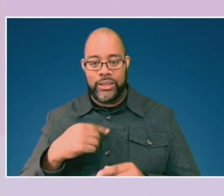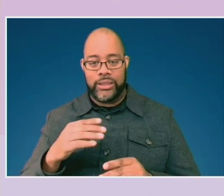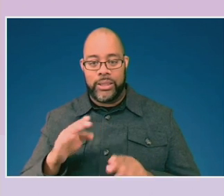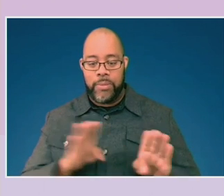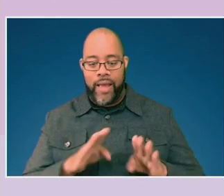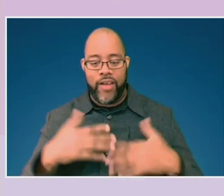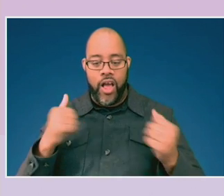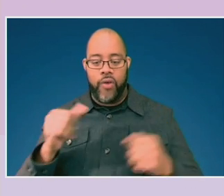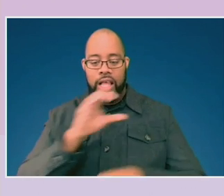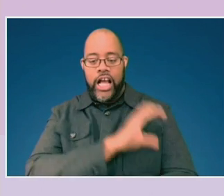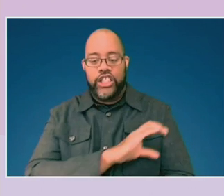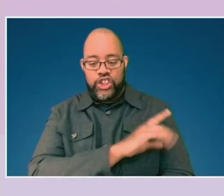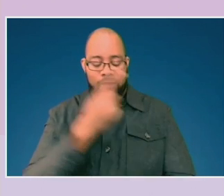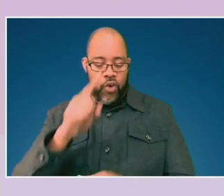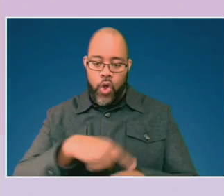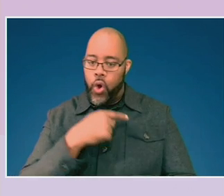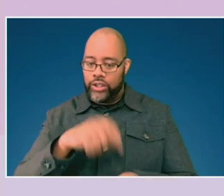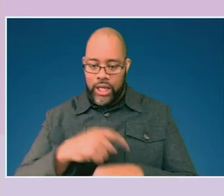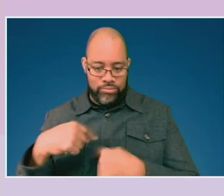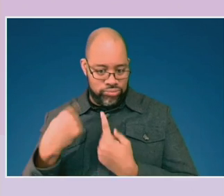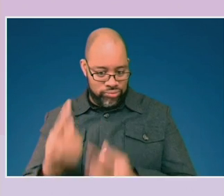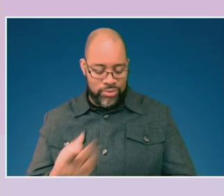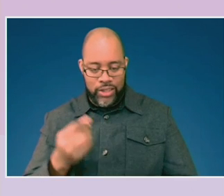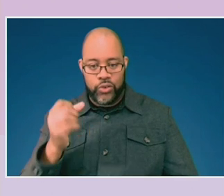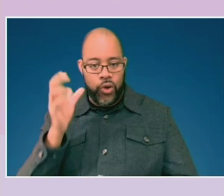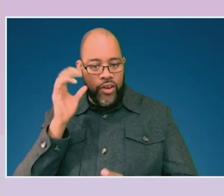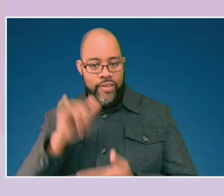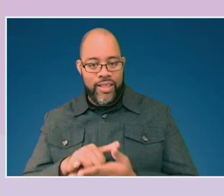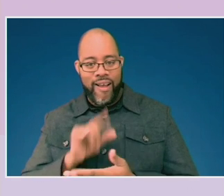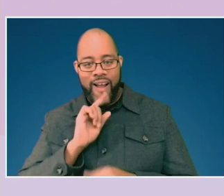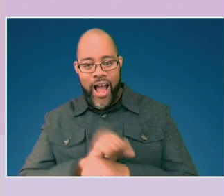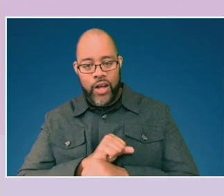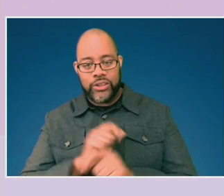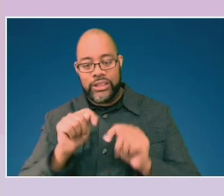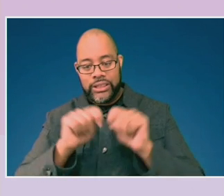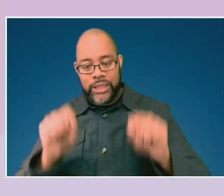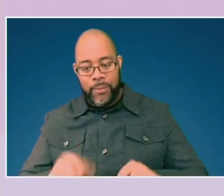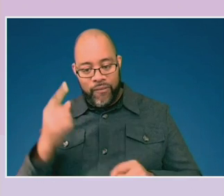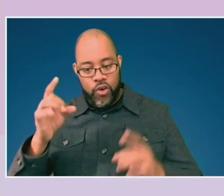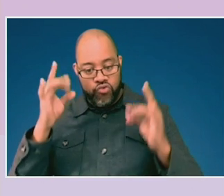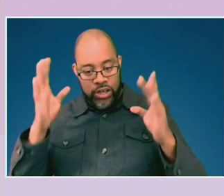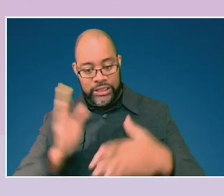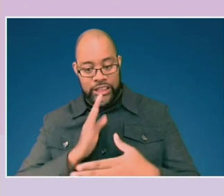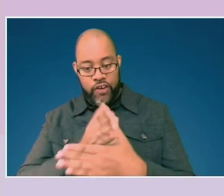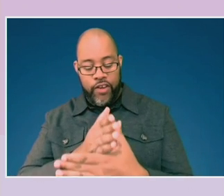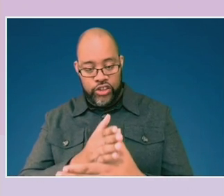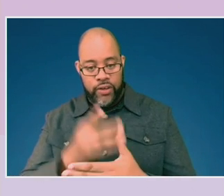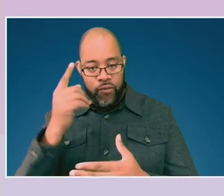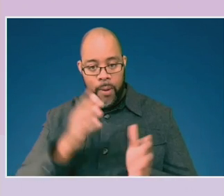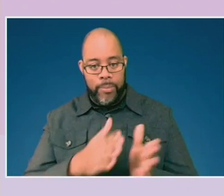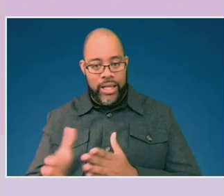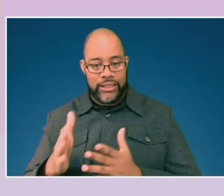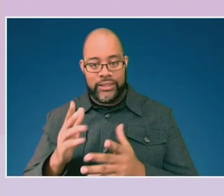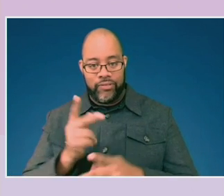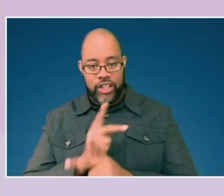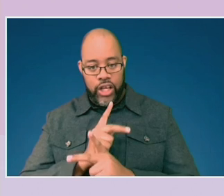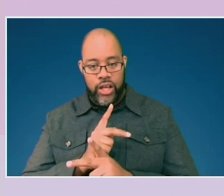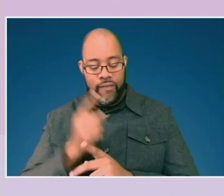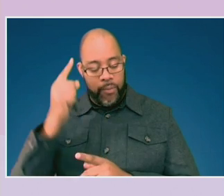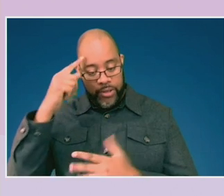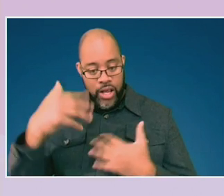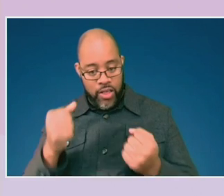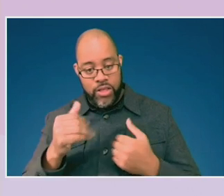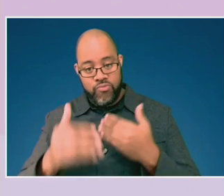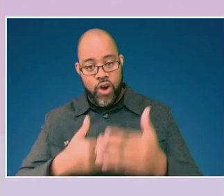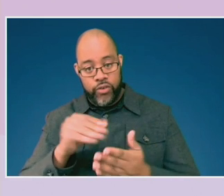a long time. And so hearing that actually templates for crisis intervention, for plans of care, and for mental health progress